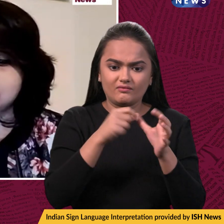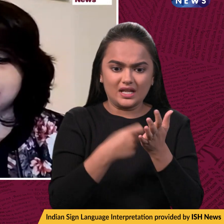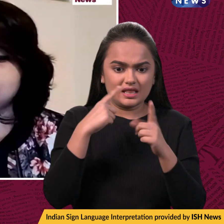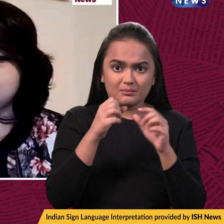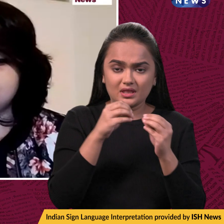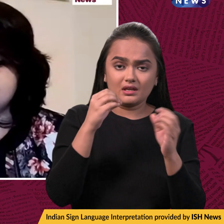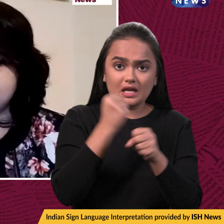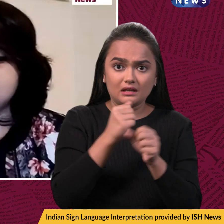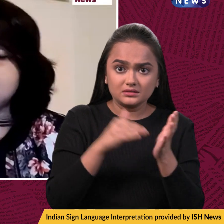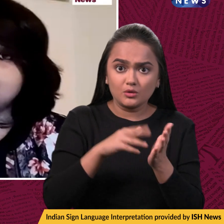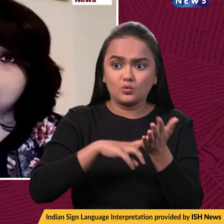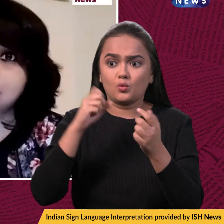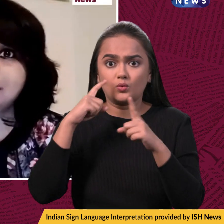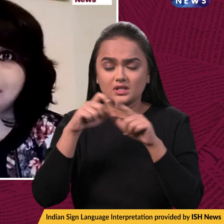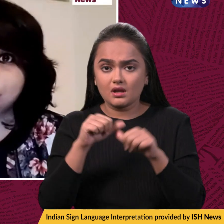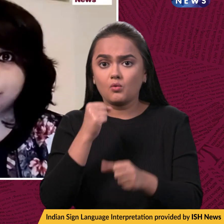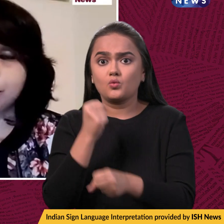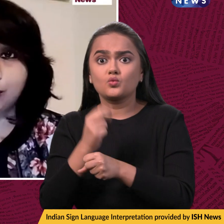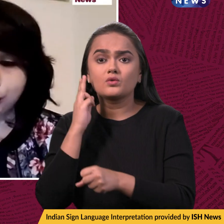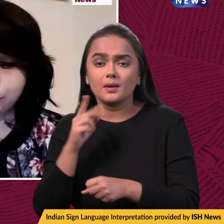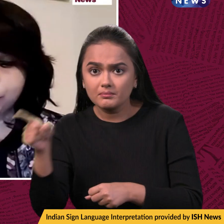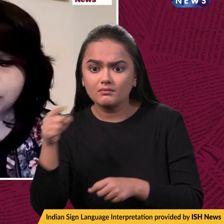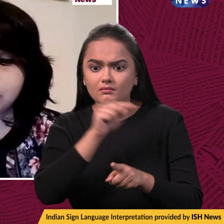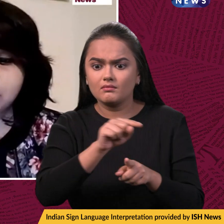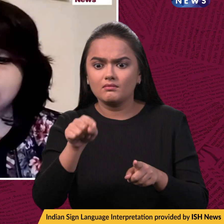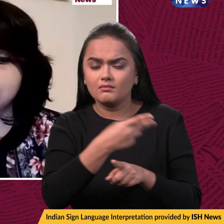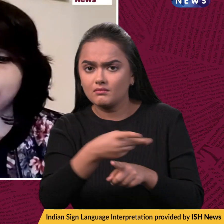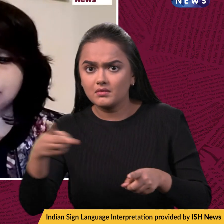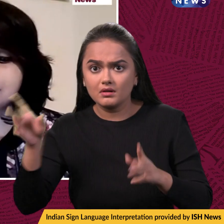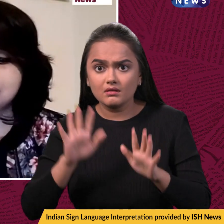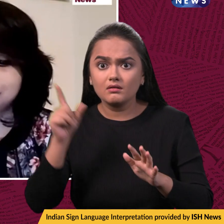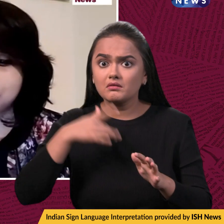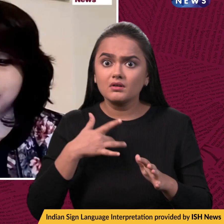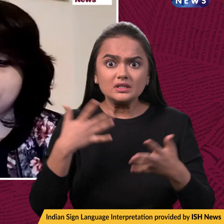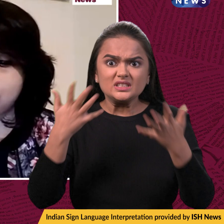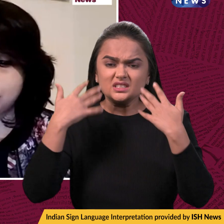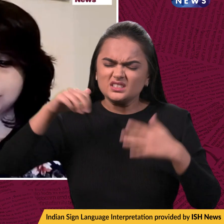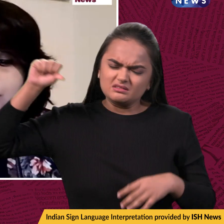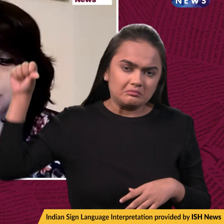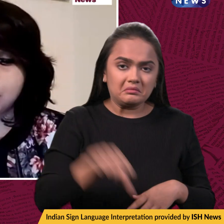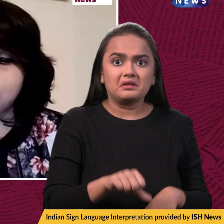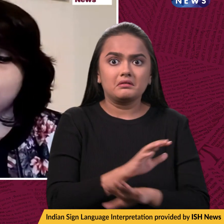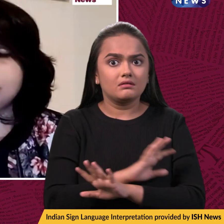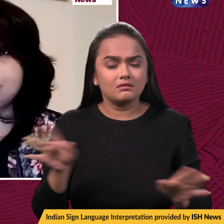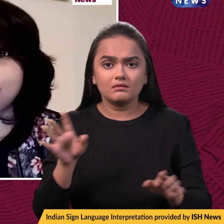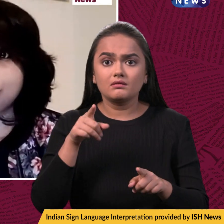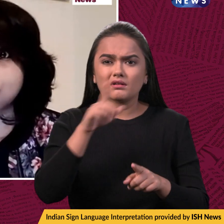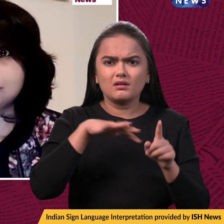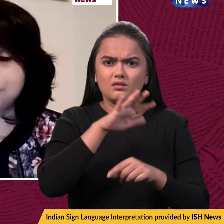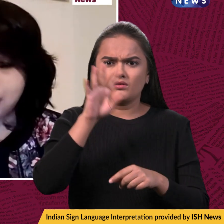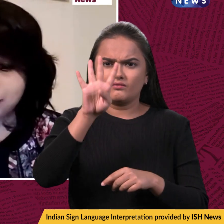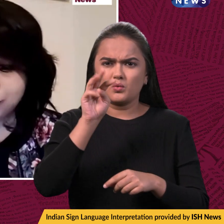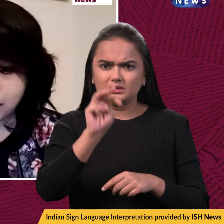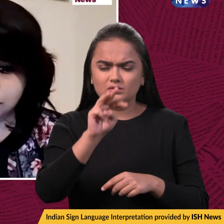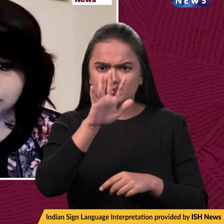Faridabad, Ghaziabad, Greater Noida, Gurugram, and Noida, all of whom recorded severe air quality. Over